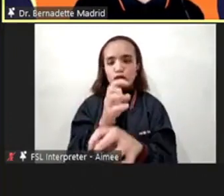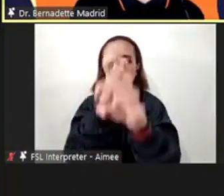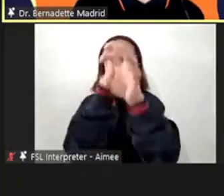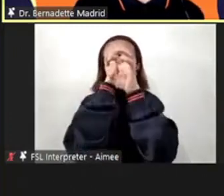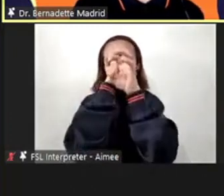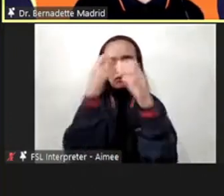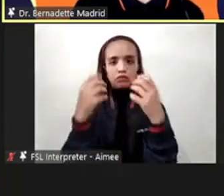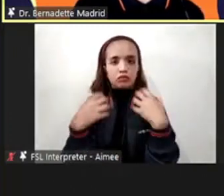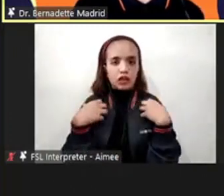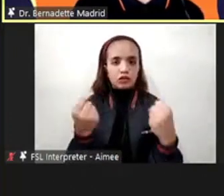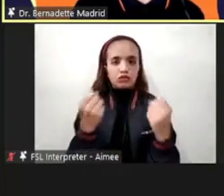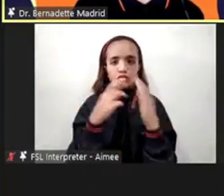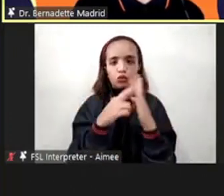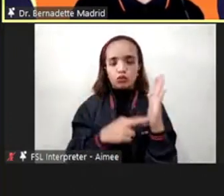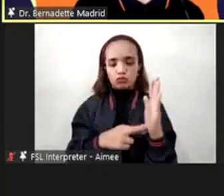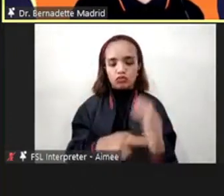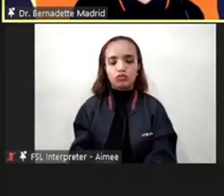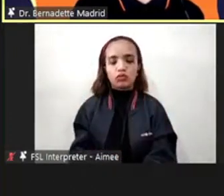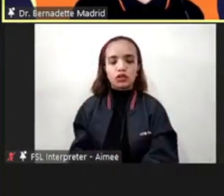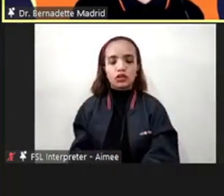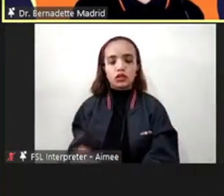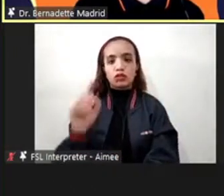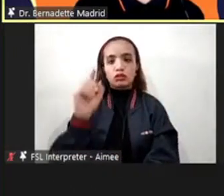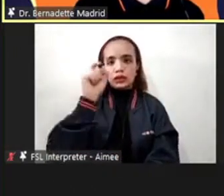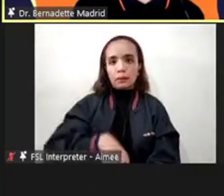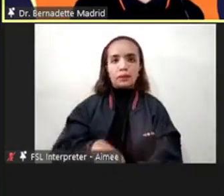health protocol, no? Yung 4 dapat.